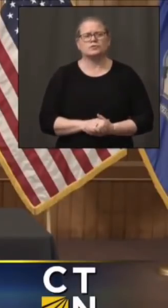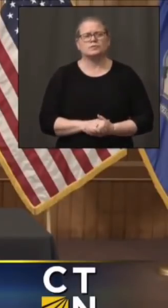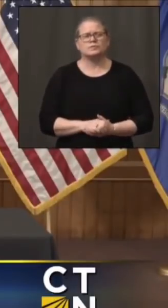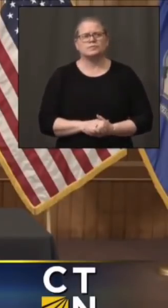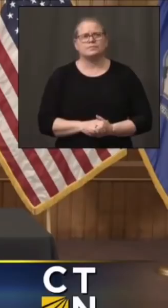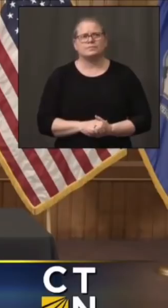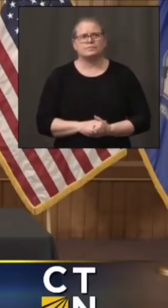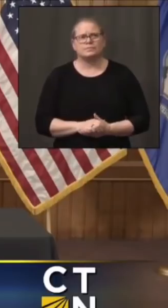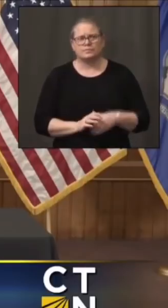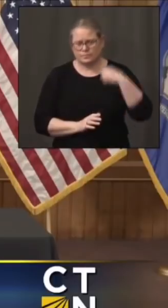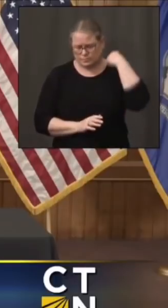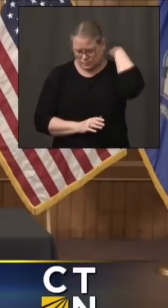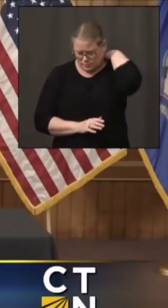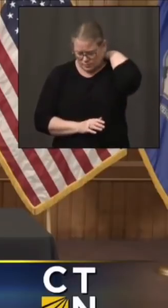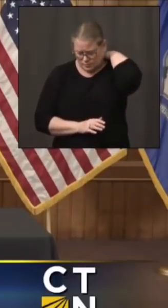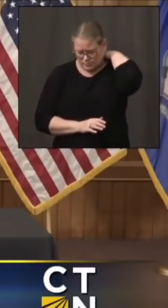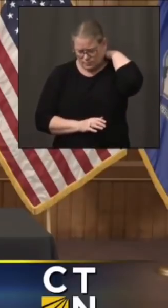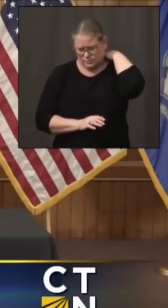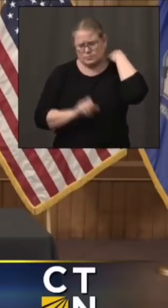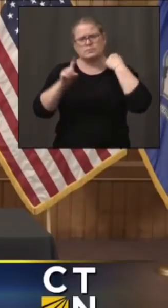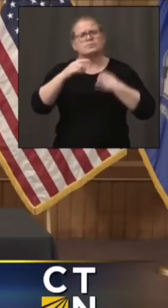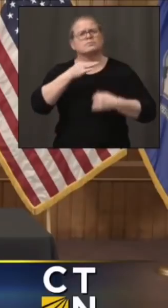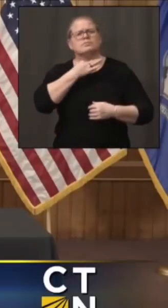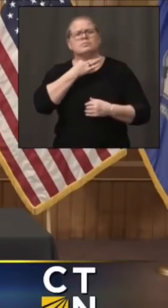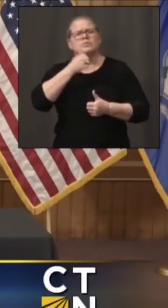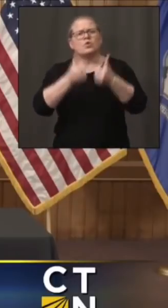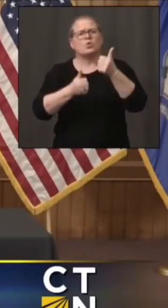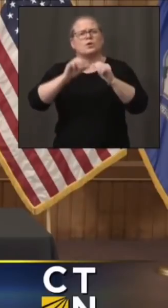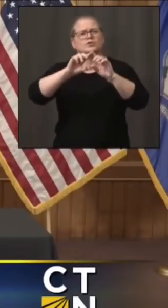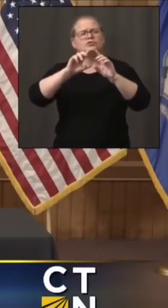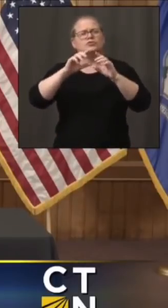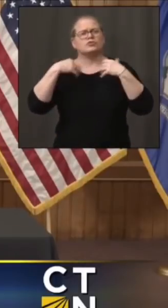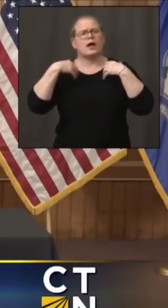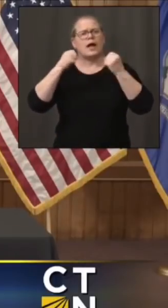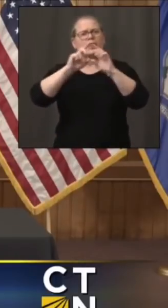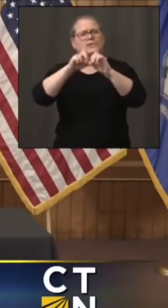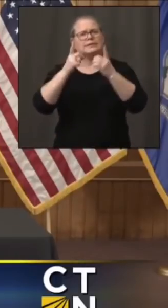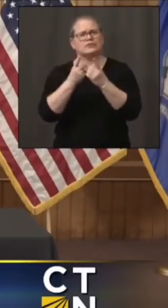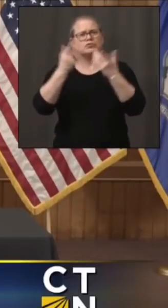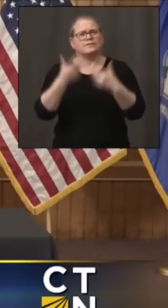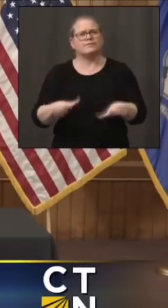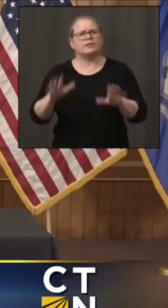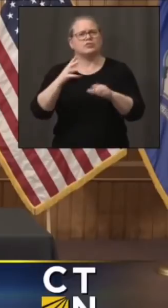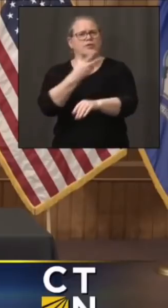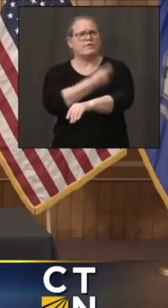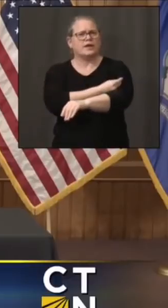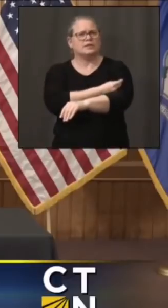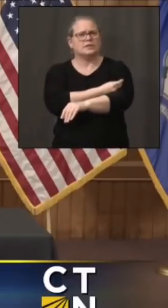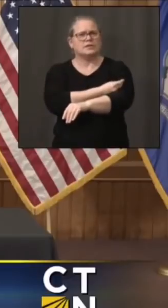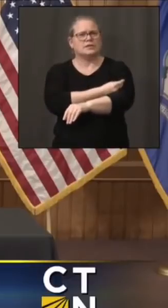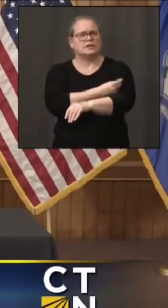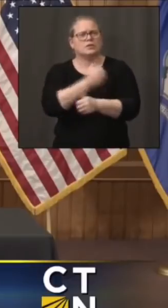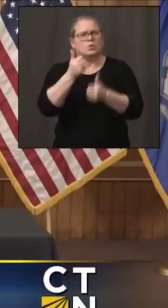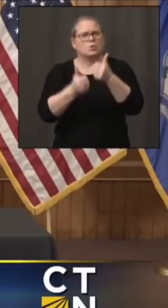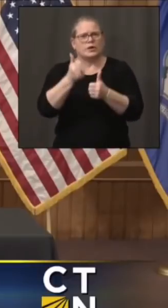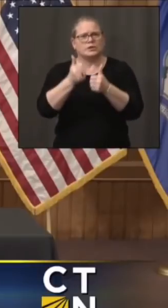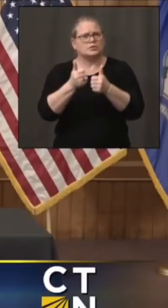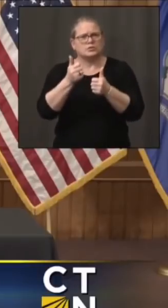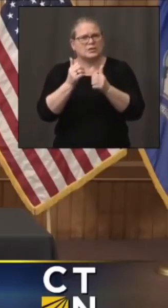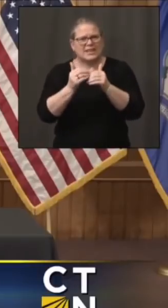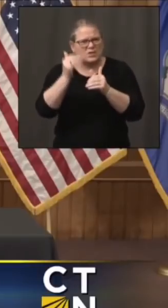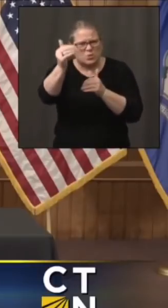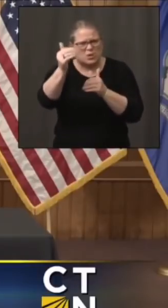Is it too much to ask which health districts have gotten the vaccine, Josh, or is it just too